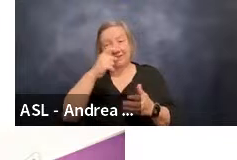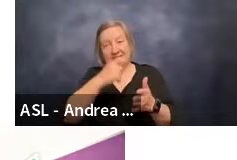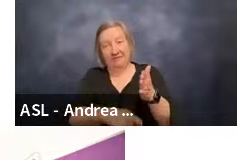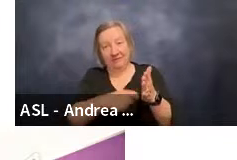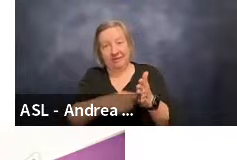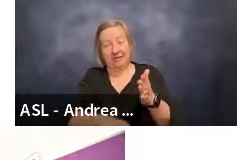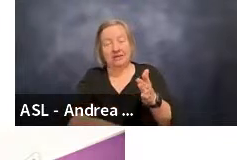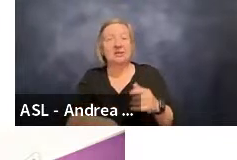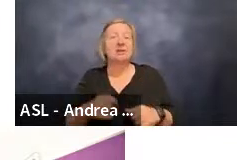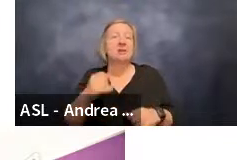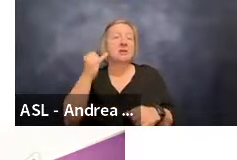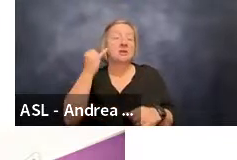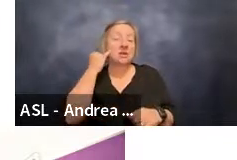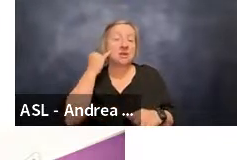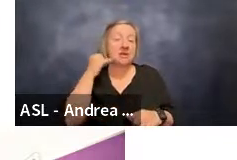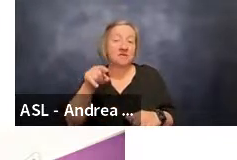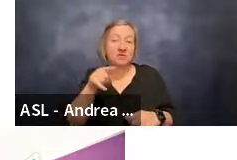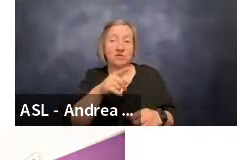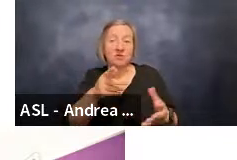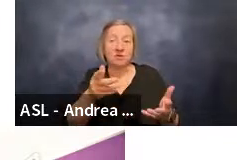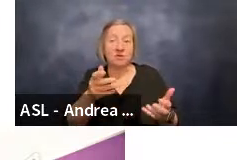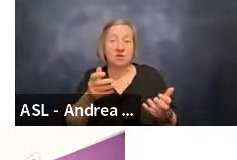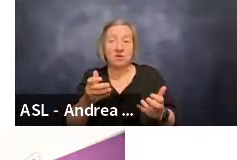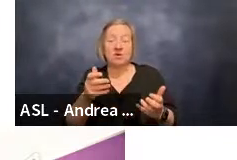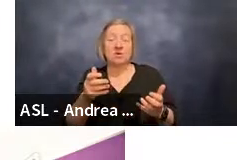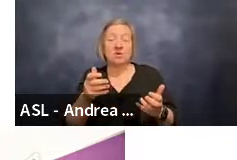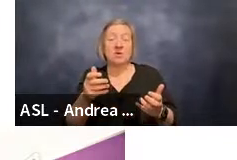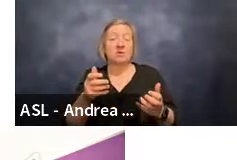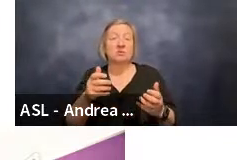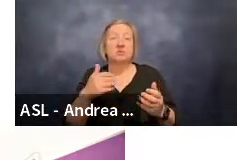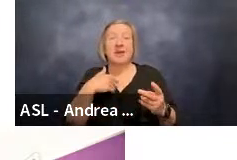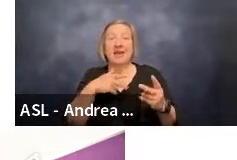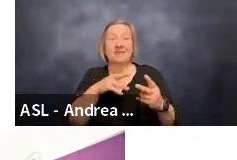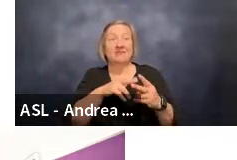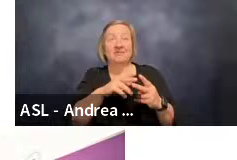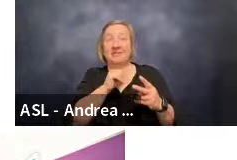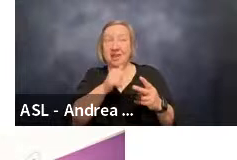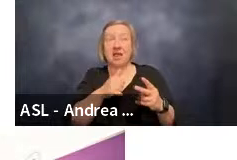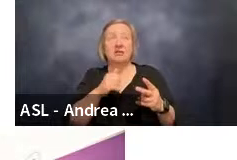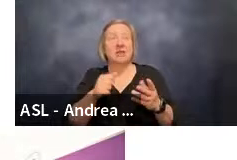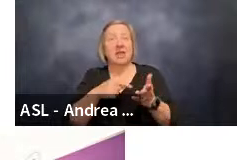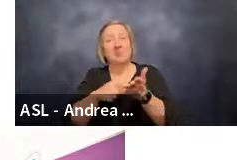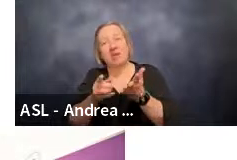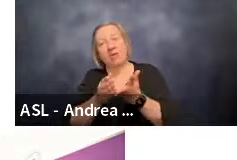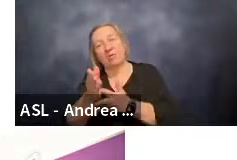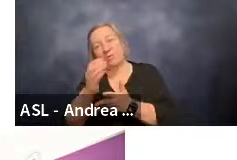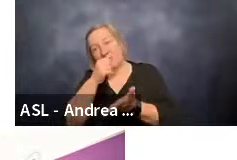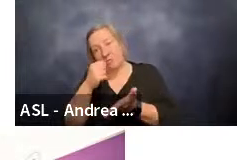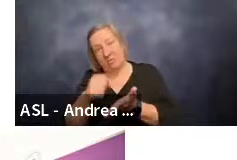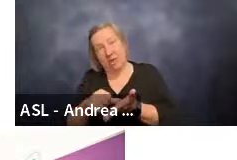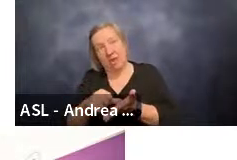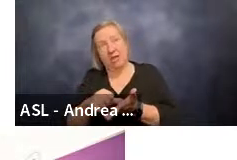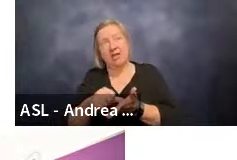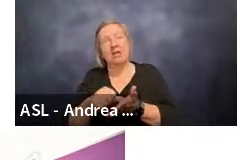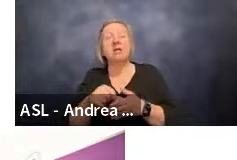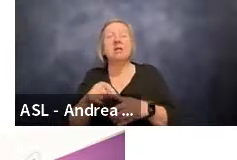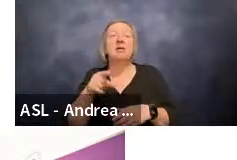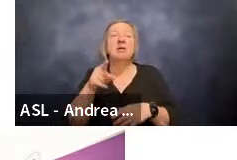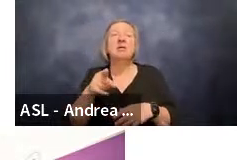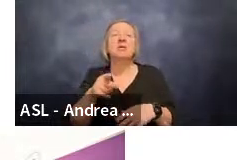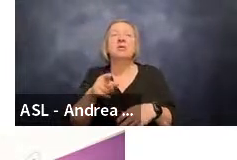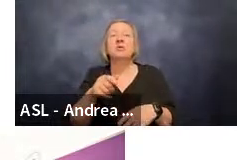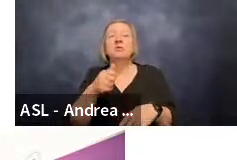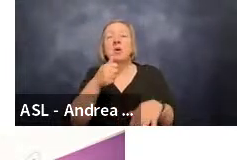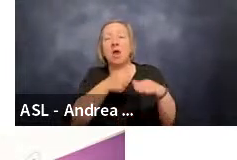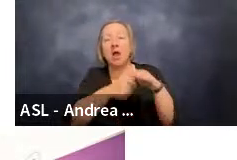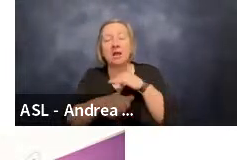those that wish to have neither, we offer a pay-by-mail program where you pass under the